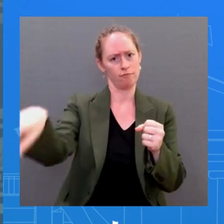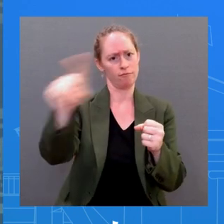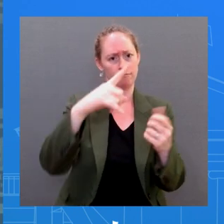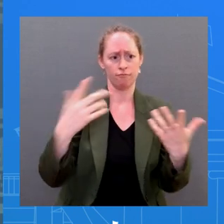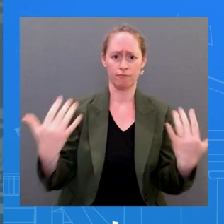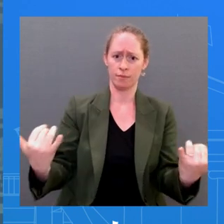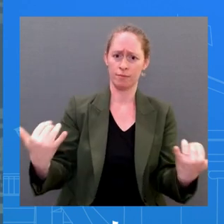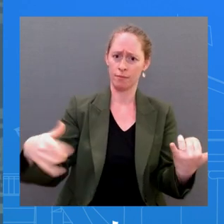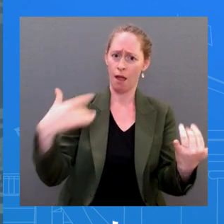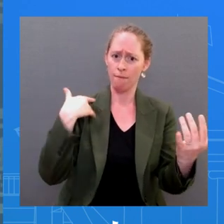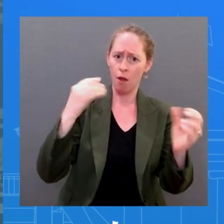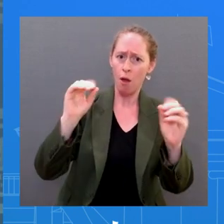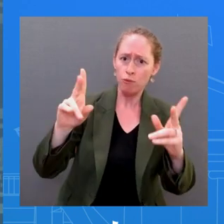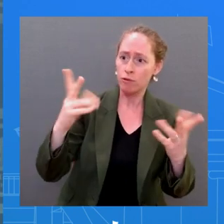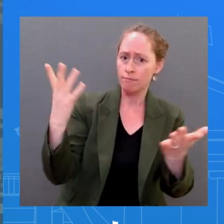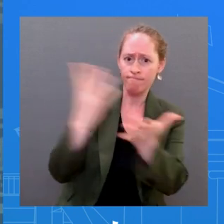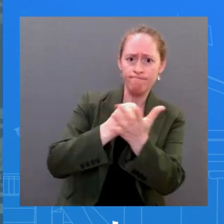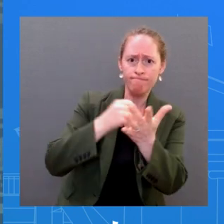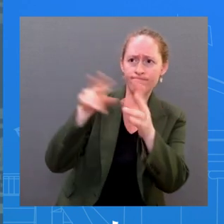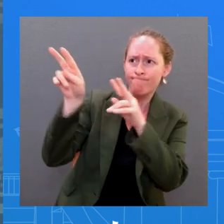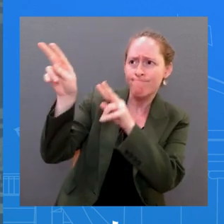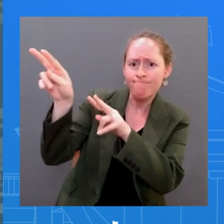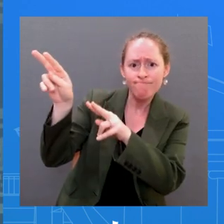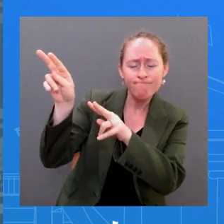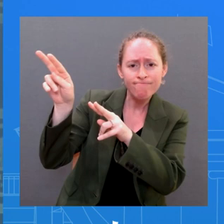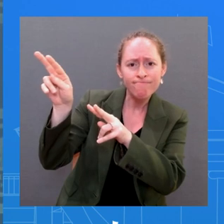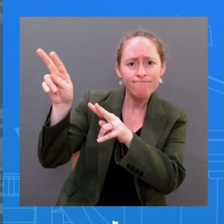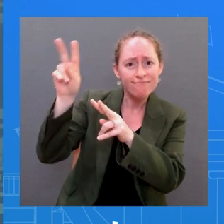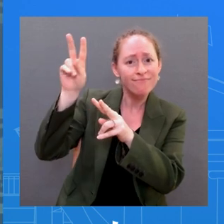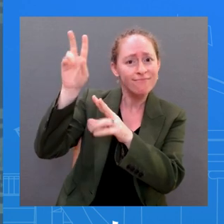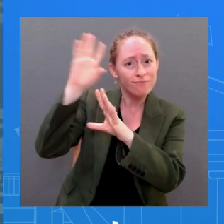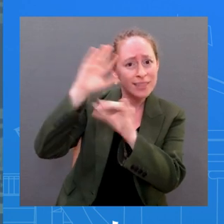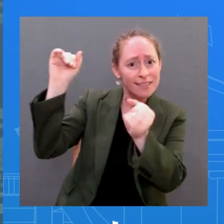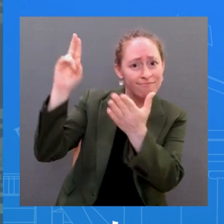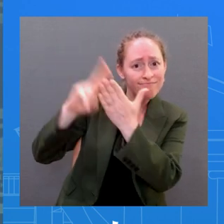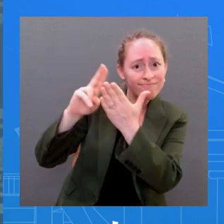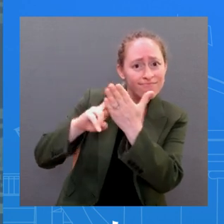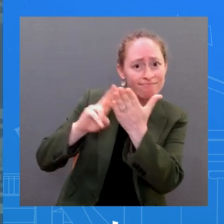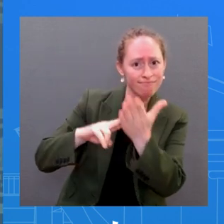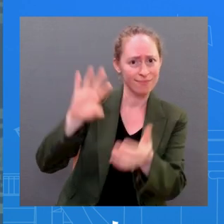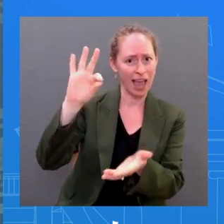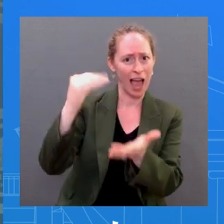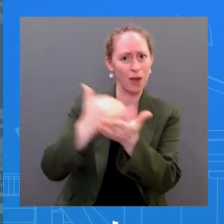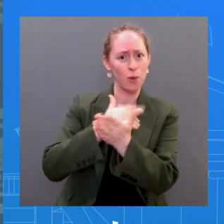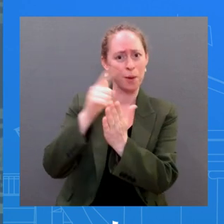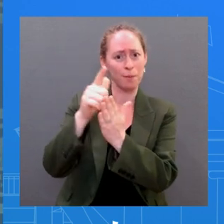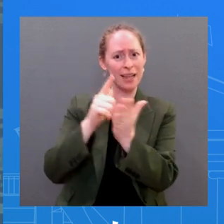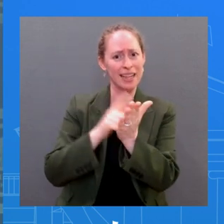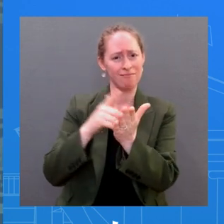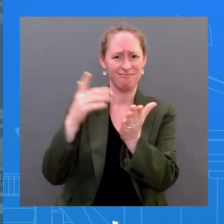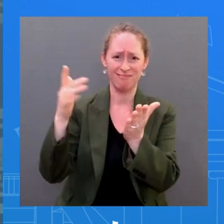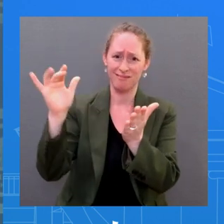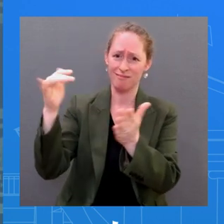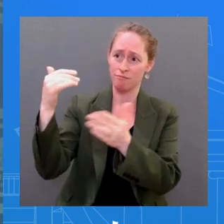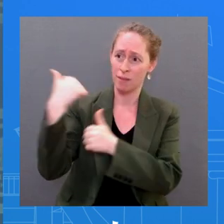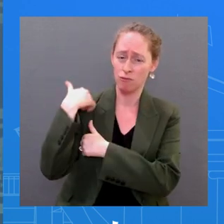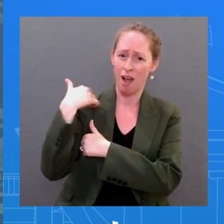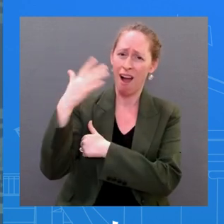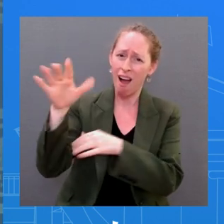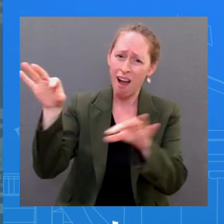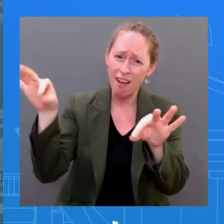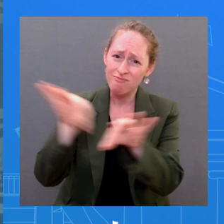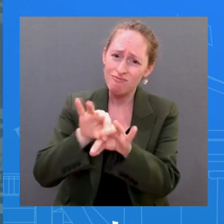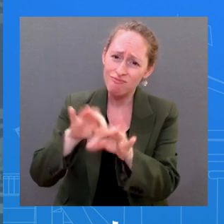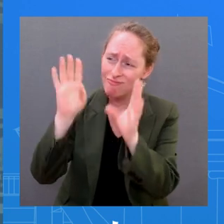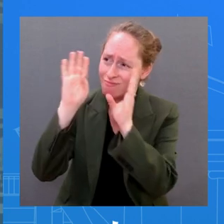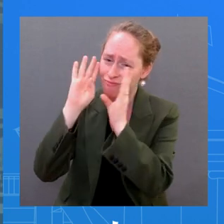bills for to support veterans, which is incredibly important, as you all know. And so taking your questions is very important to